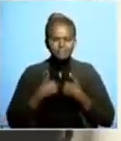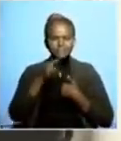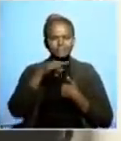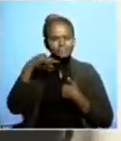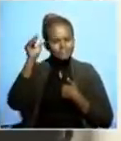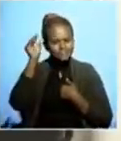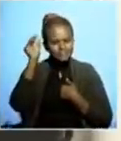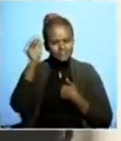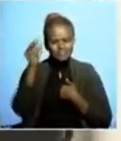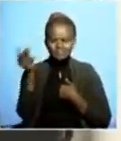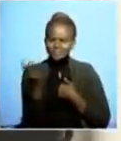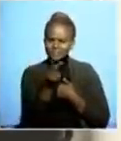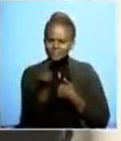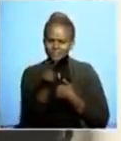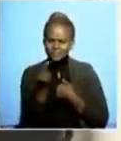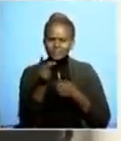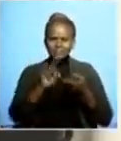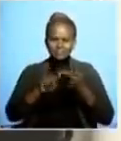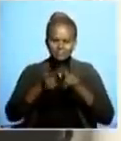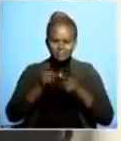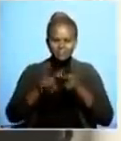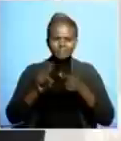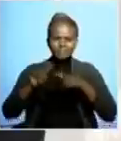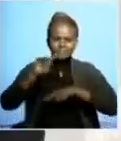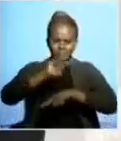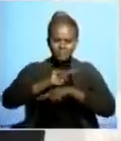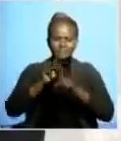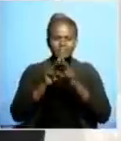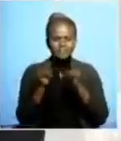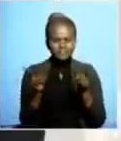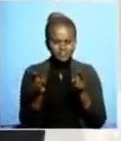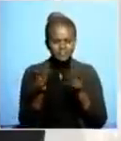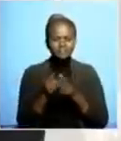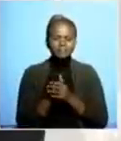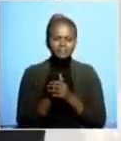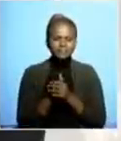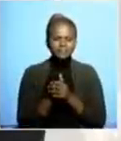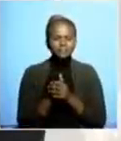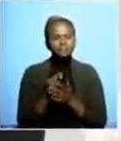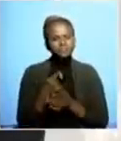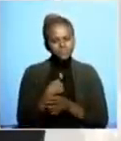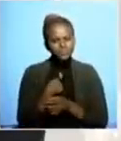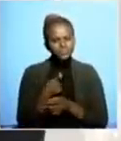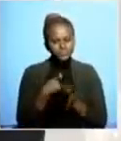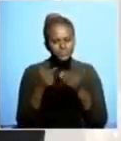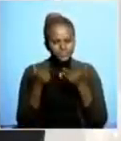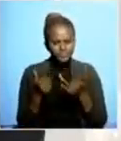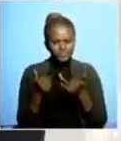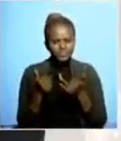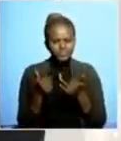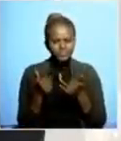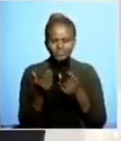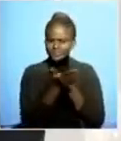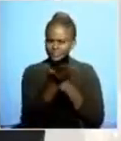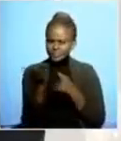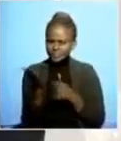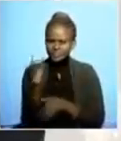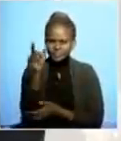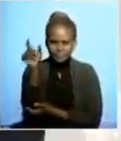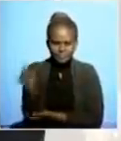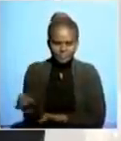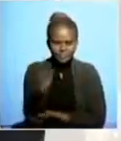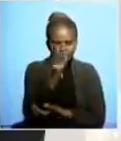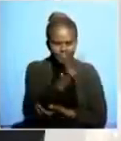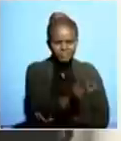in these colleagues today. So let me address them individually in